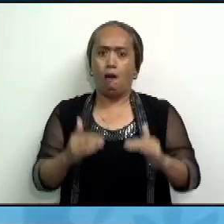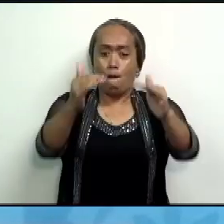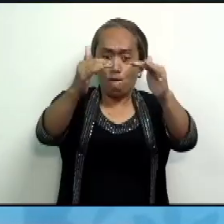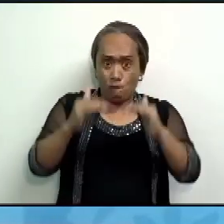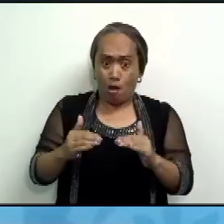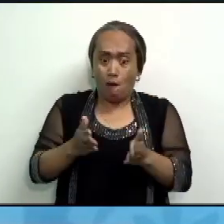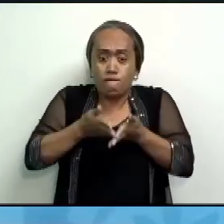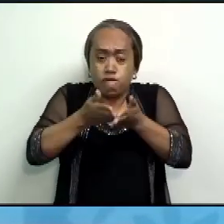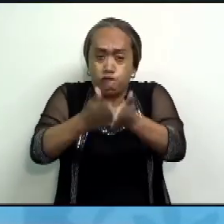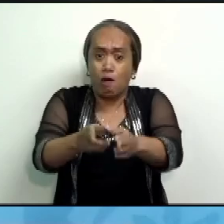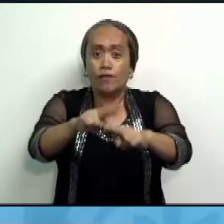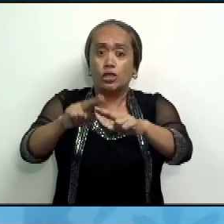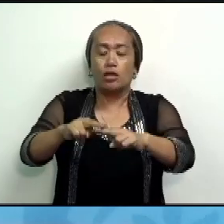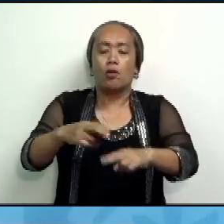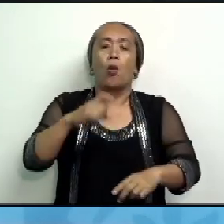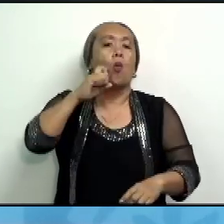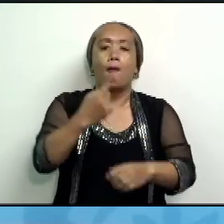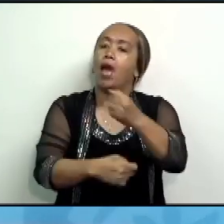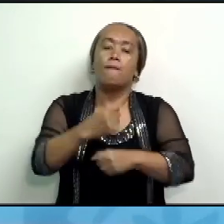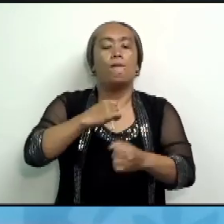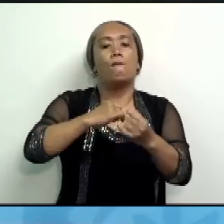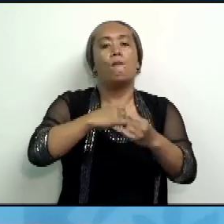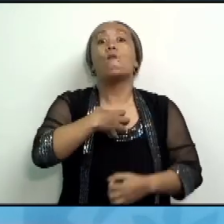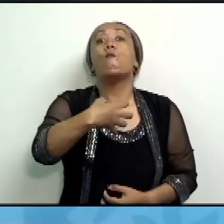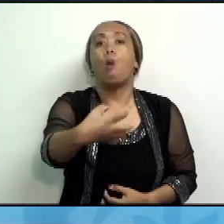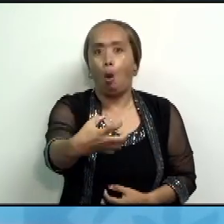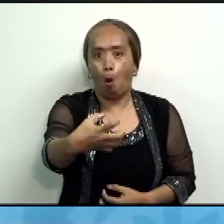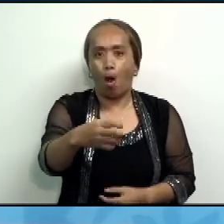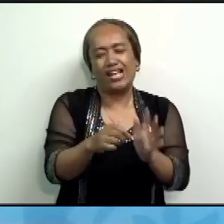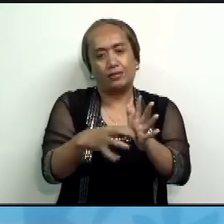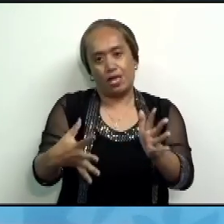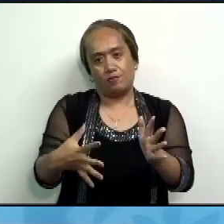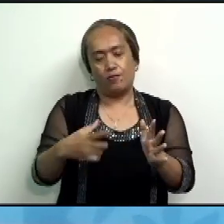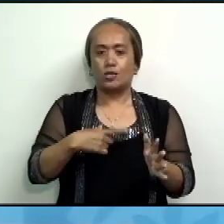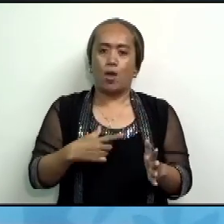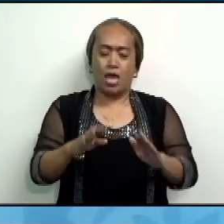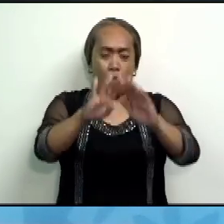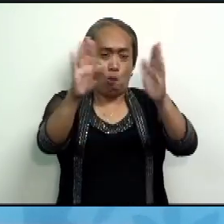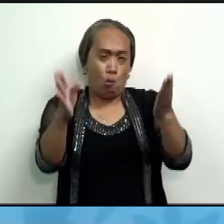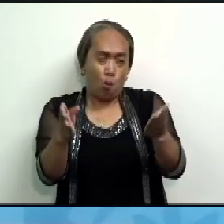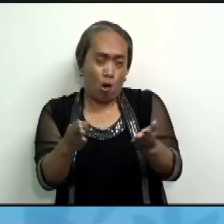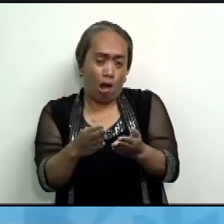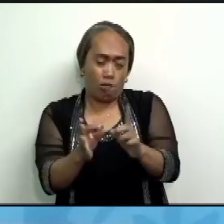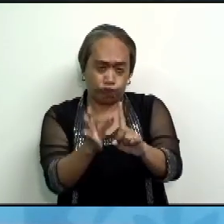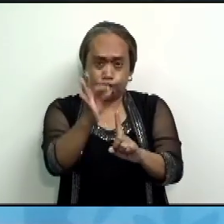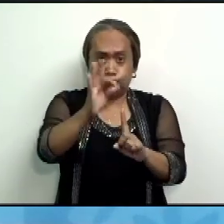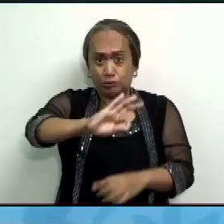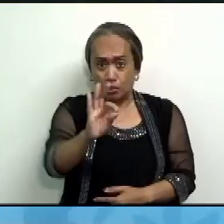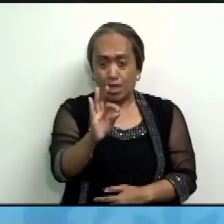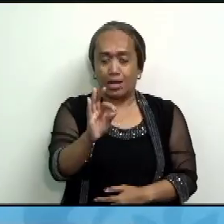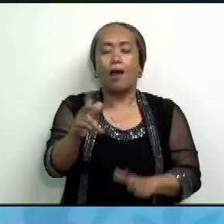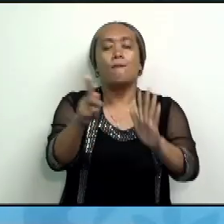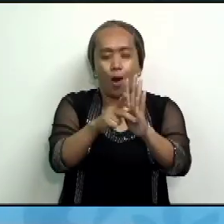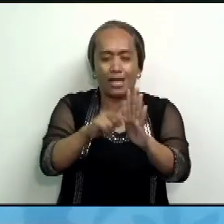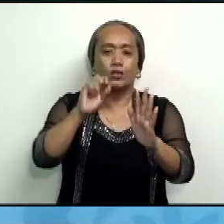into Fiji will cost us more. And if the global situation does not improve, prices may go up